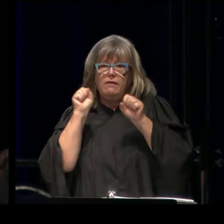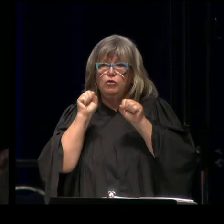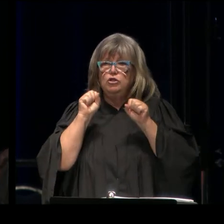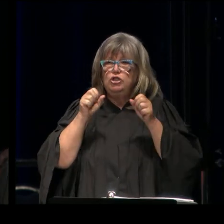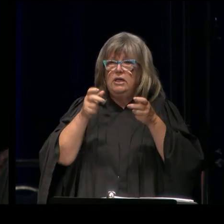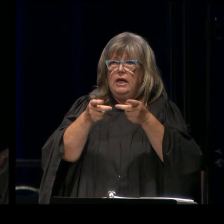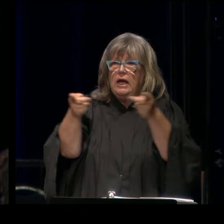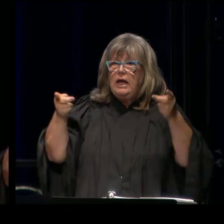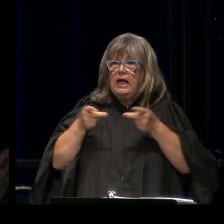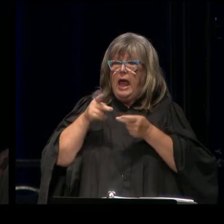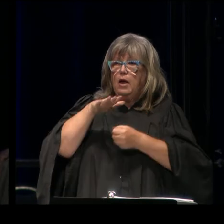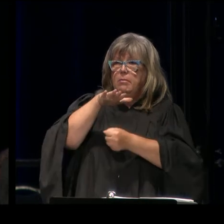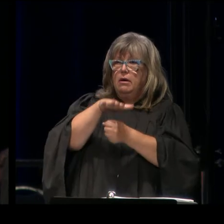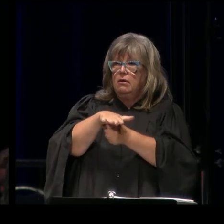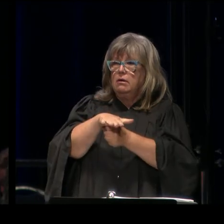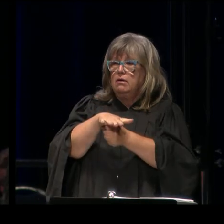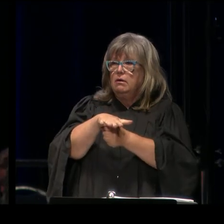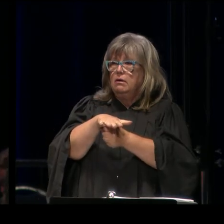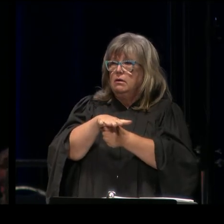that is still